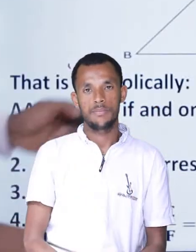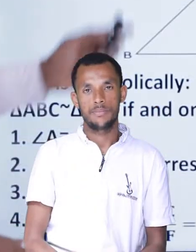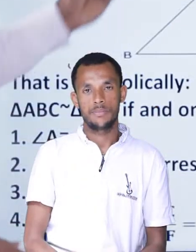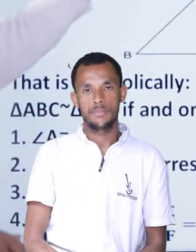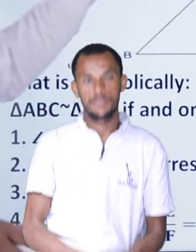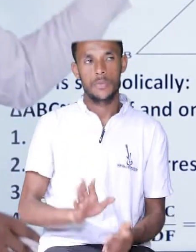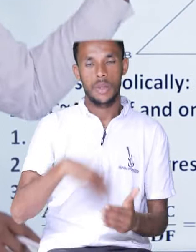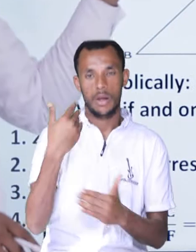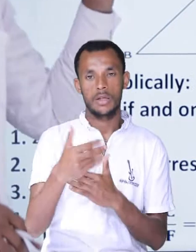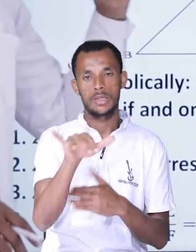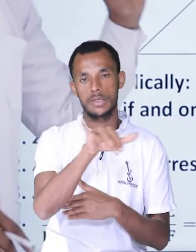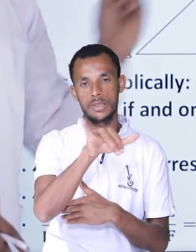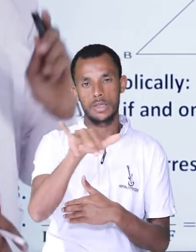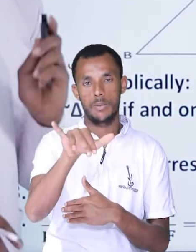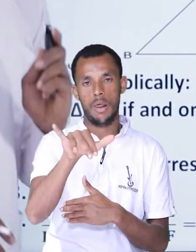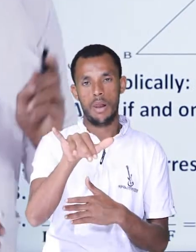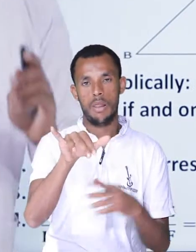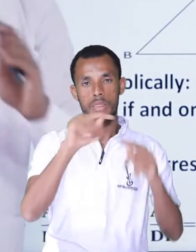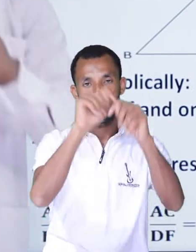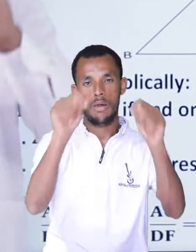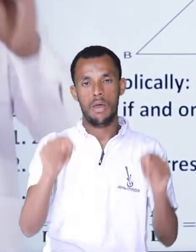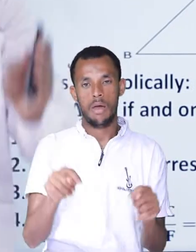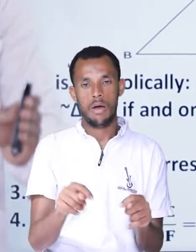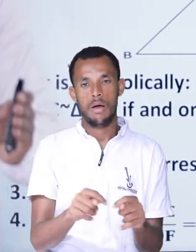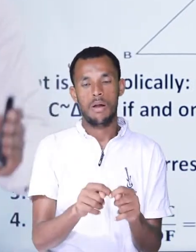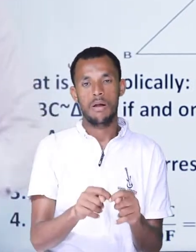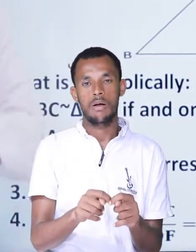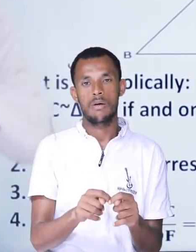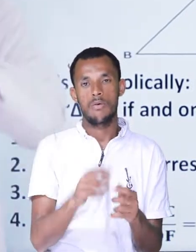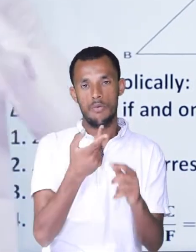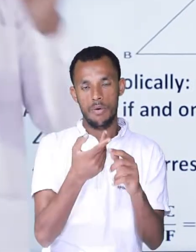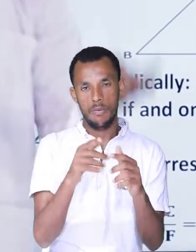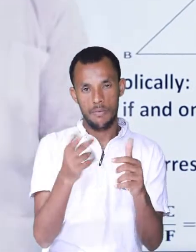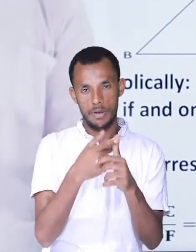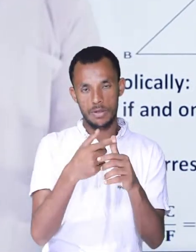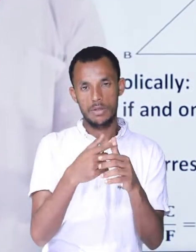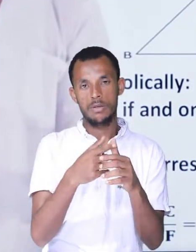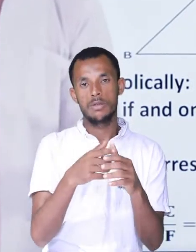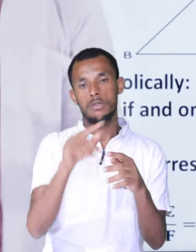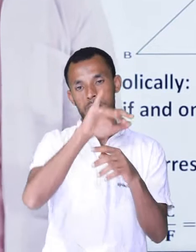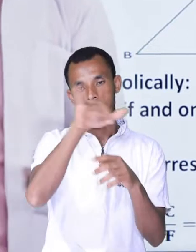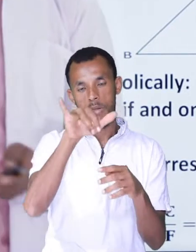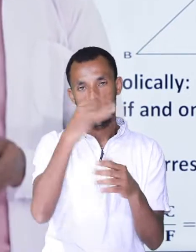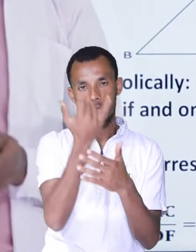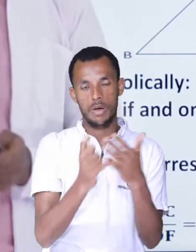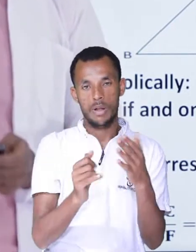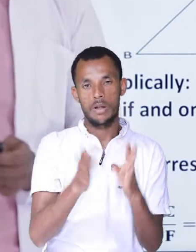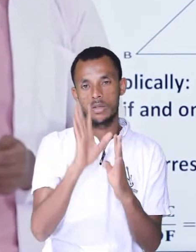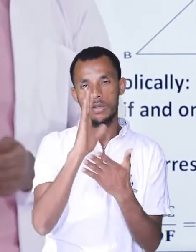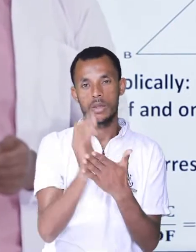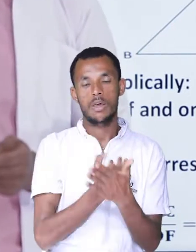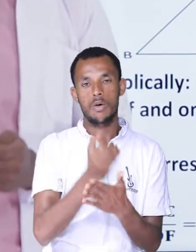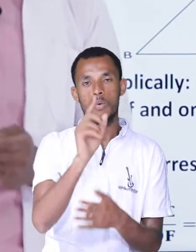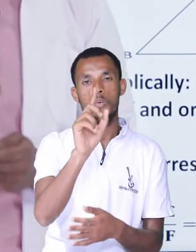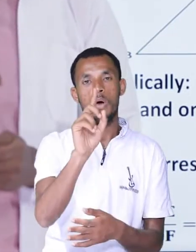the next is similar triangle. Let's specify it. From the similarity of figures, let's take